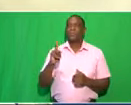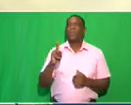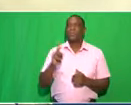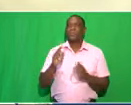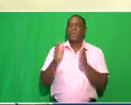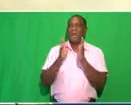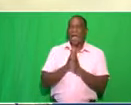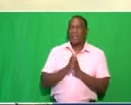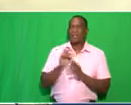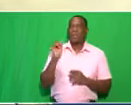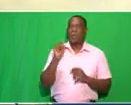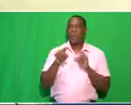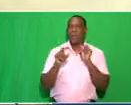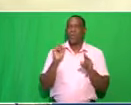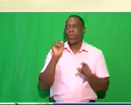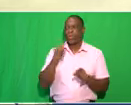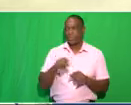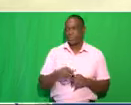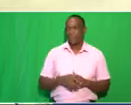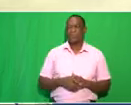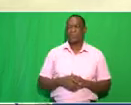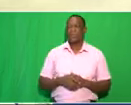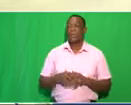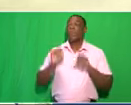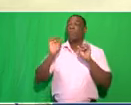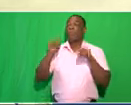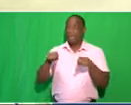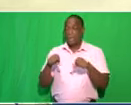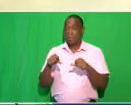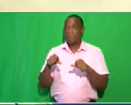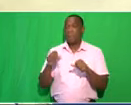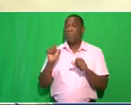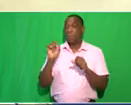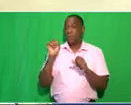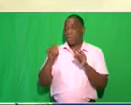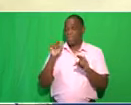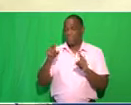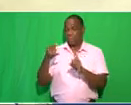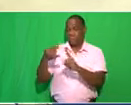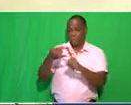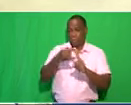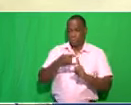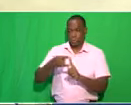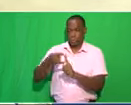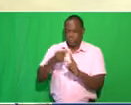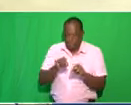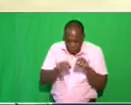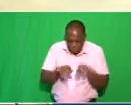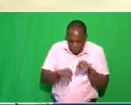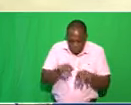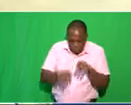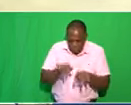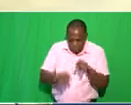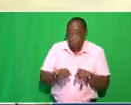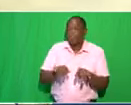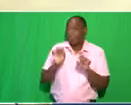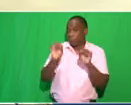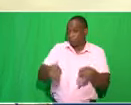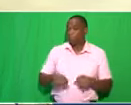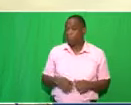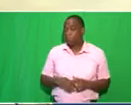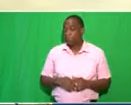a little later. You can pose your questions on the Zoom chat. You will have an opportunity for those of you who want to let your voices, your actual voices,